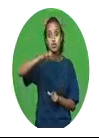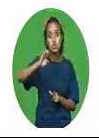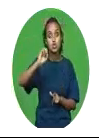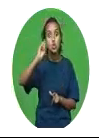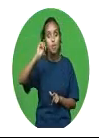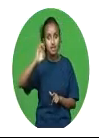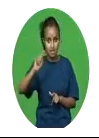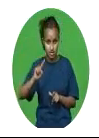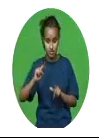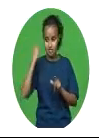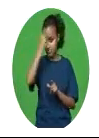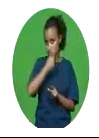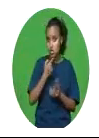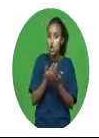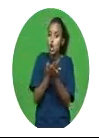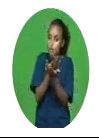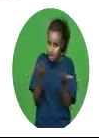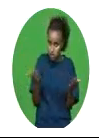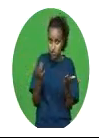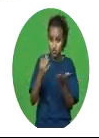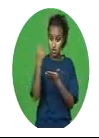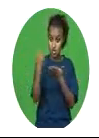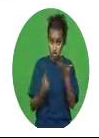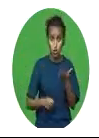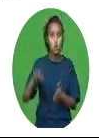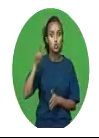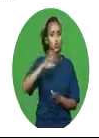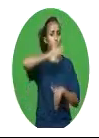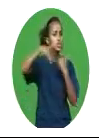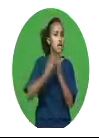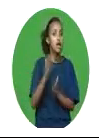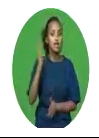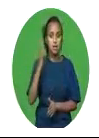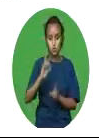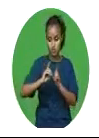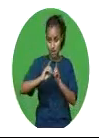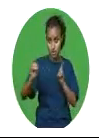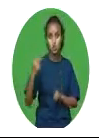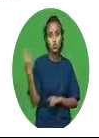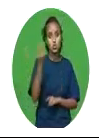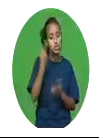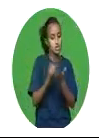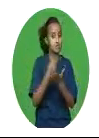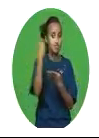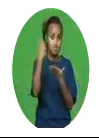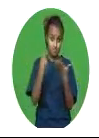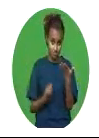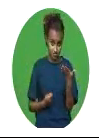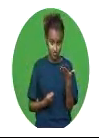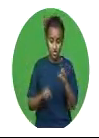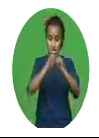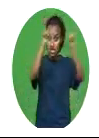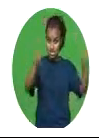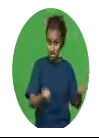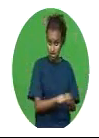and components on a drawing. Two general types of dimensions are used in drawings.